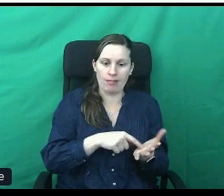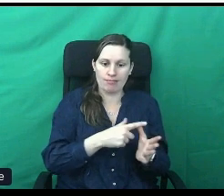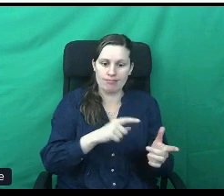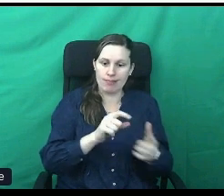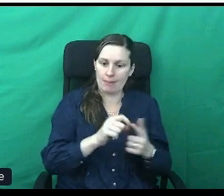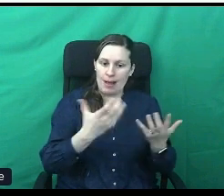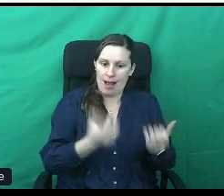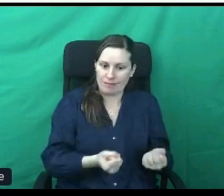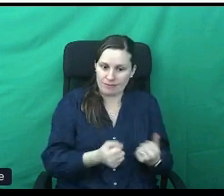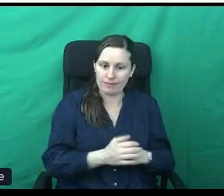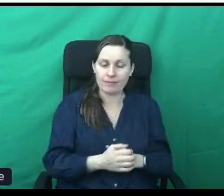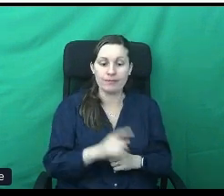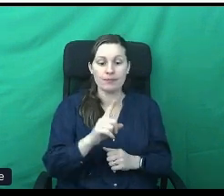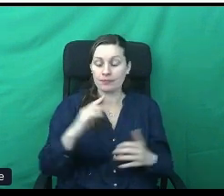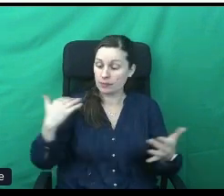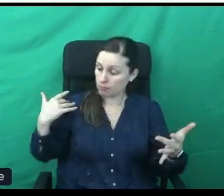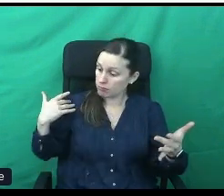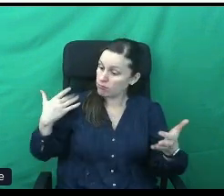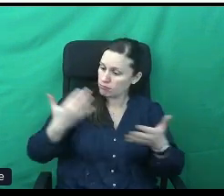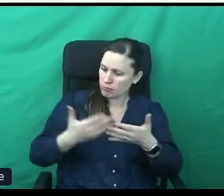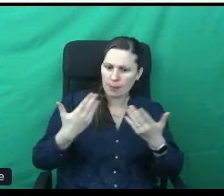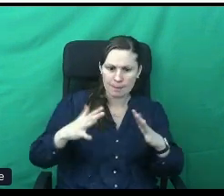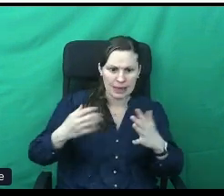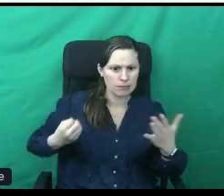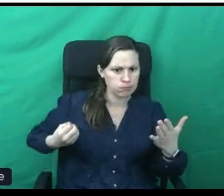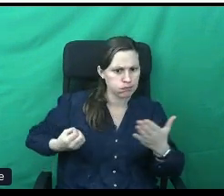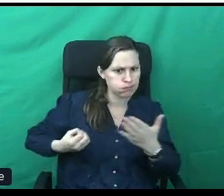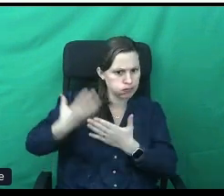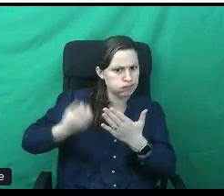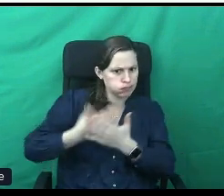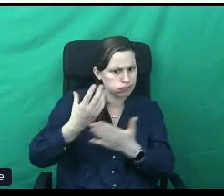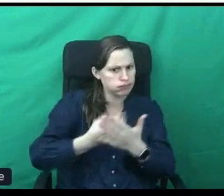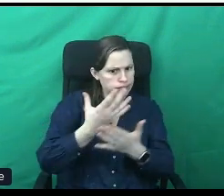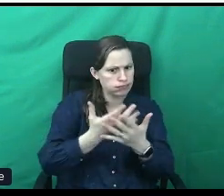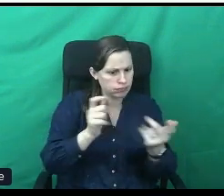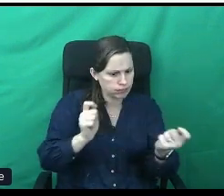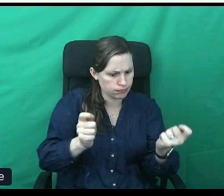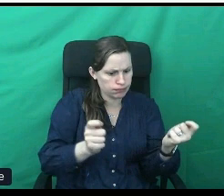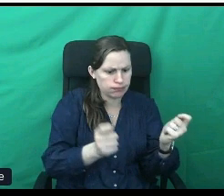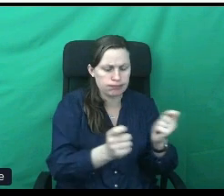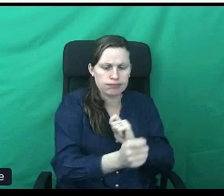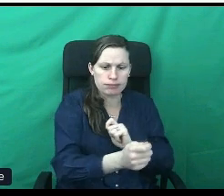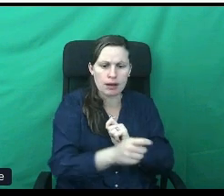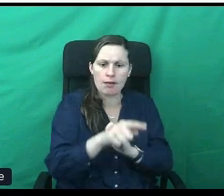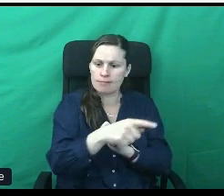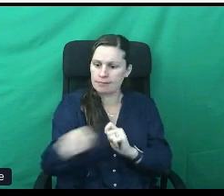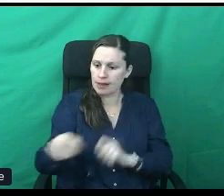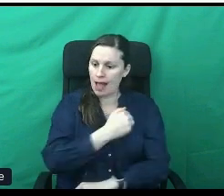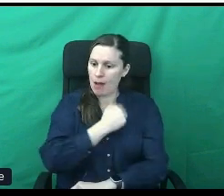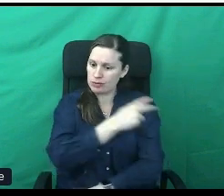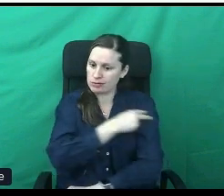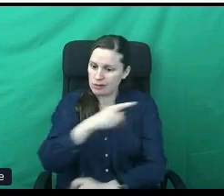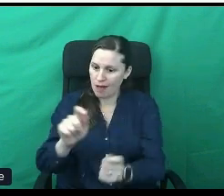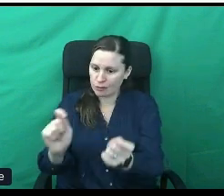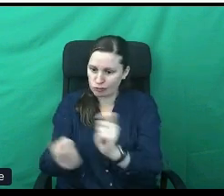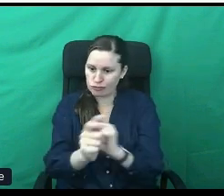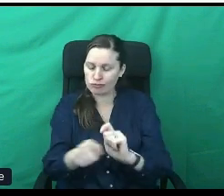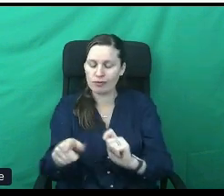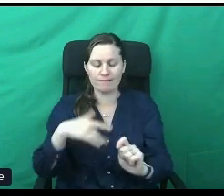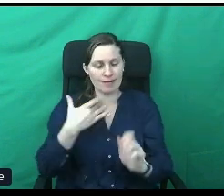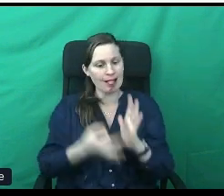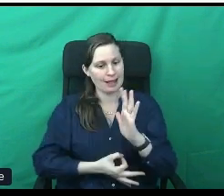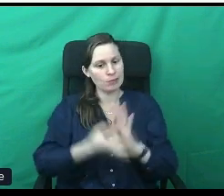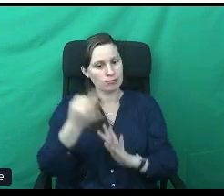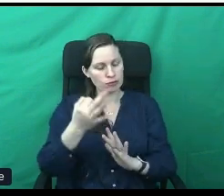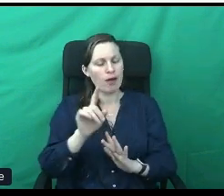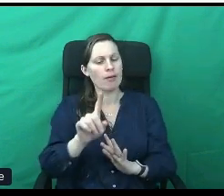Whilst we've come such a long way, and we have changed a number of lives for some of our staff for better, which we are very proud of, we still have a lot